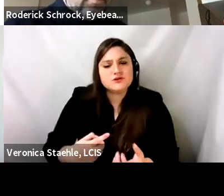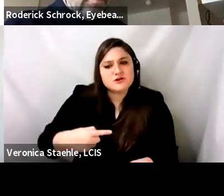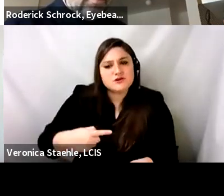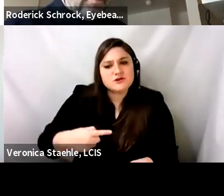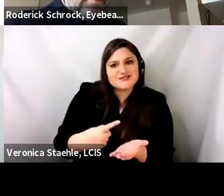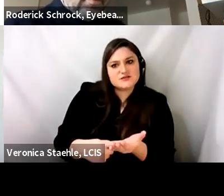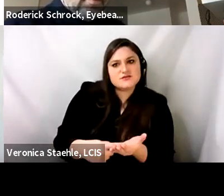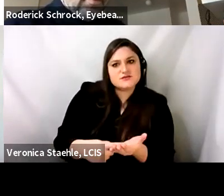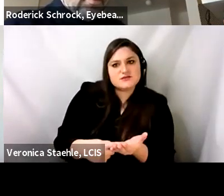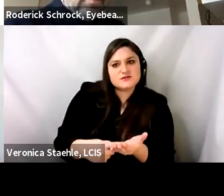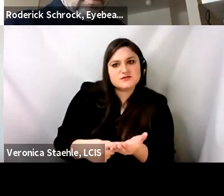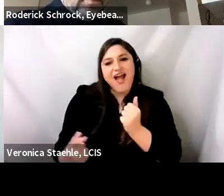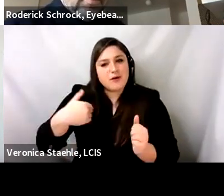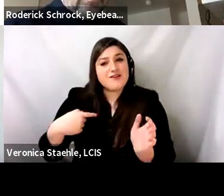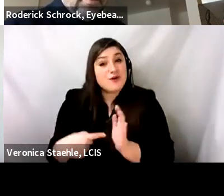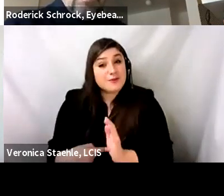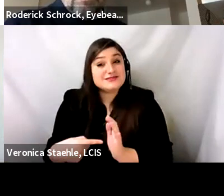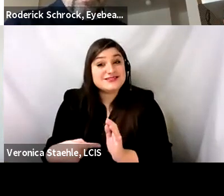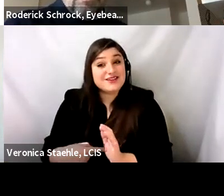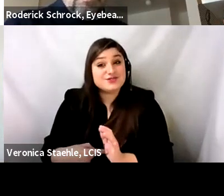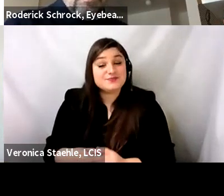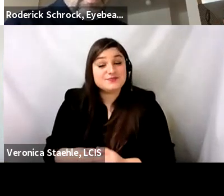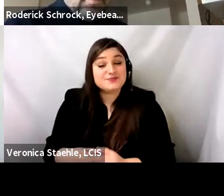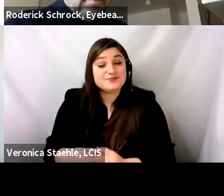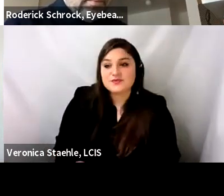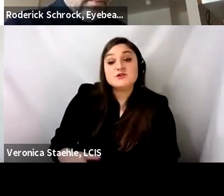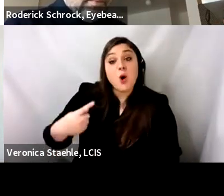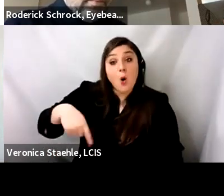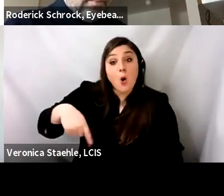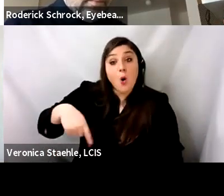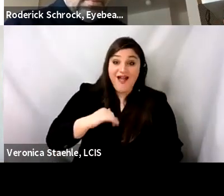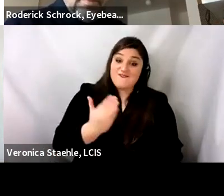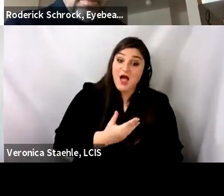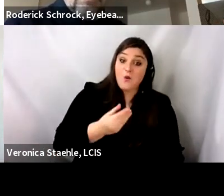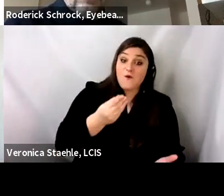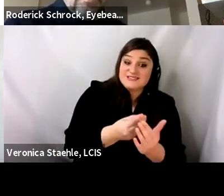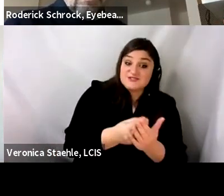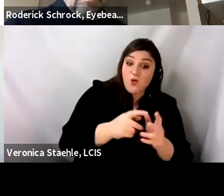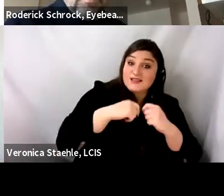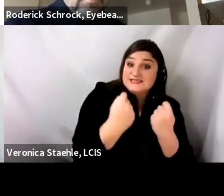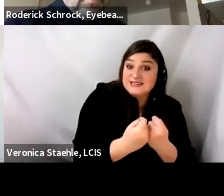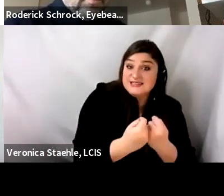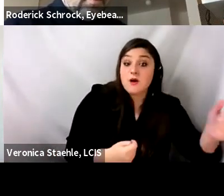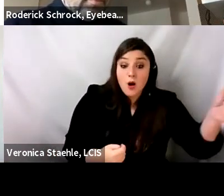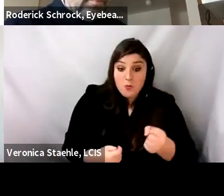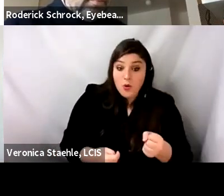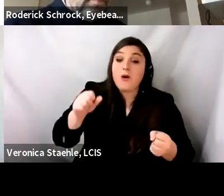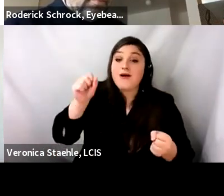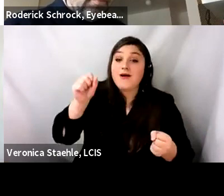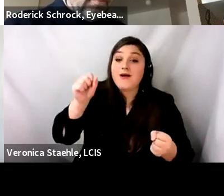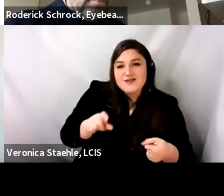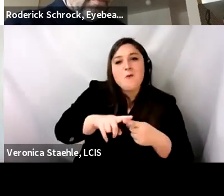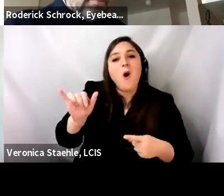which is outsourced, but have our real partners and see themselves as partners, as part of the not only